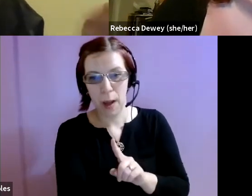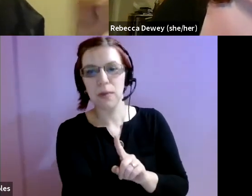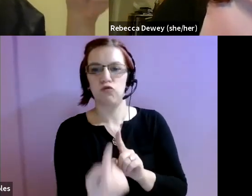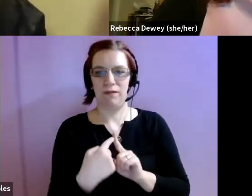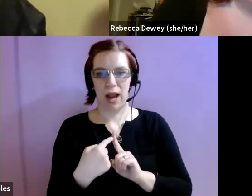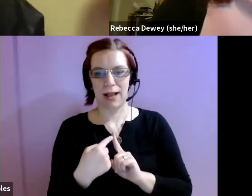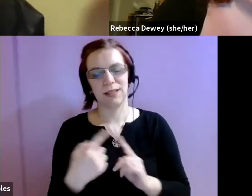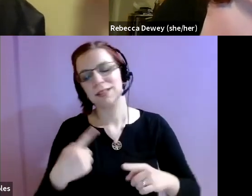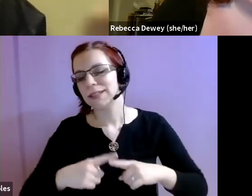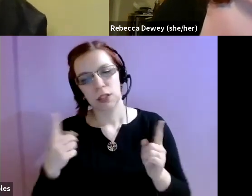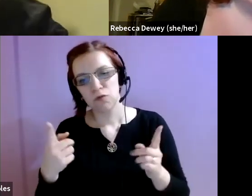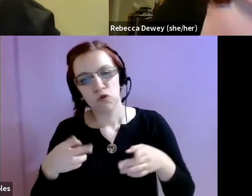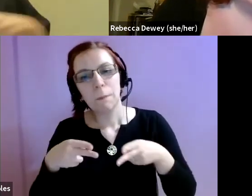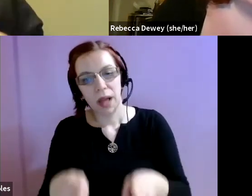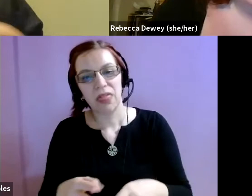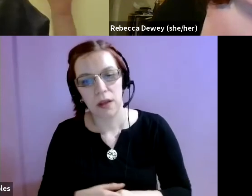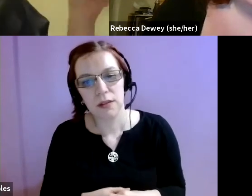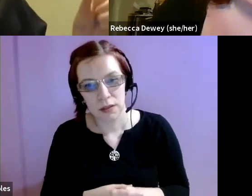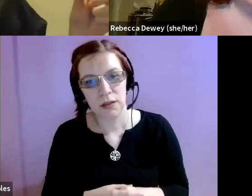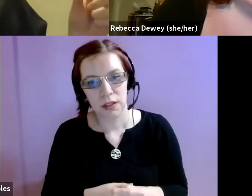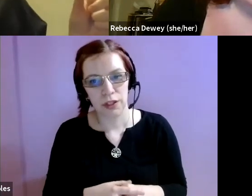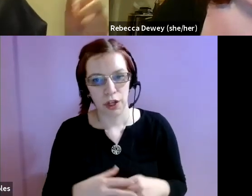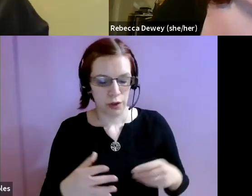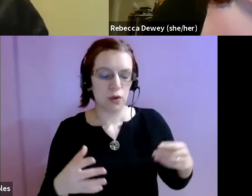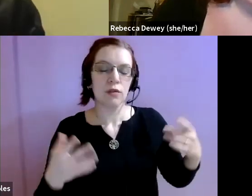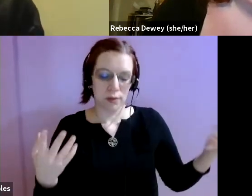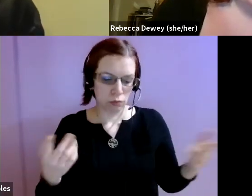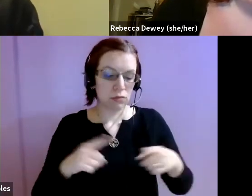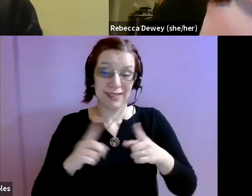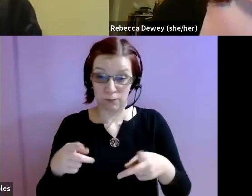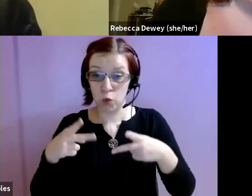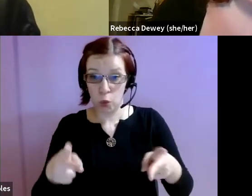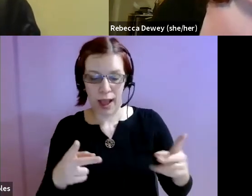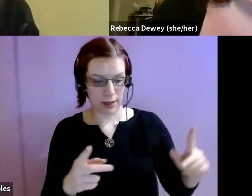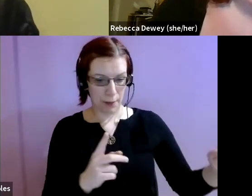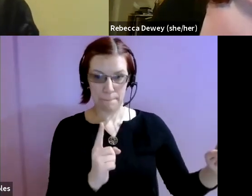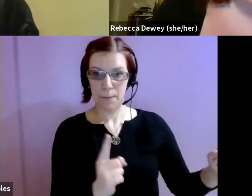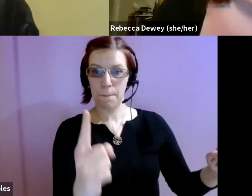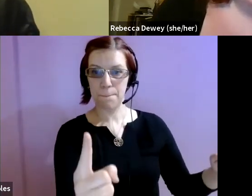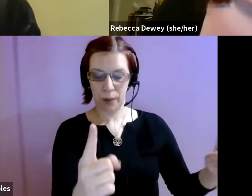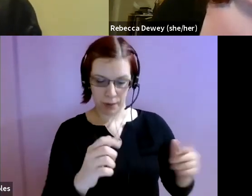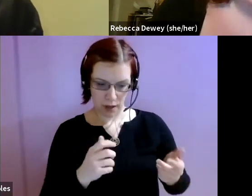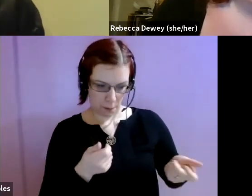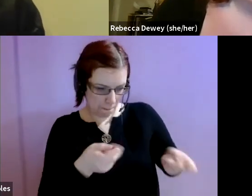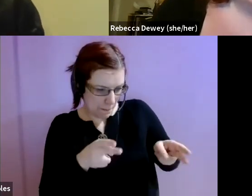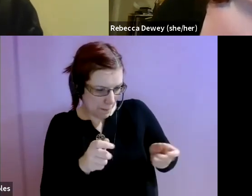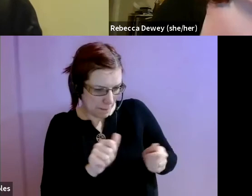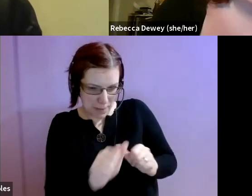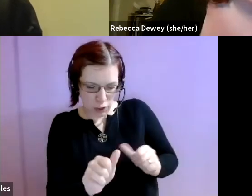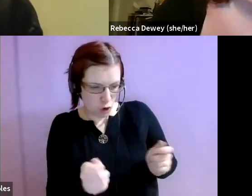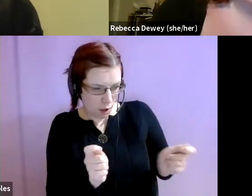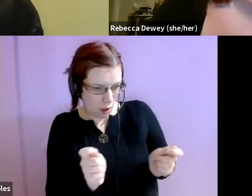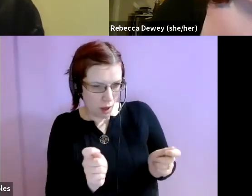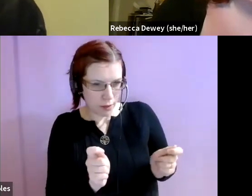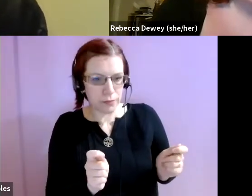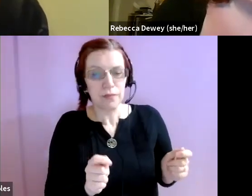scheme to monitor the relative separation of the spacecraft. Those spacecraft go into an orbit, what's called a heliocentric